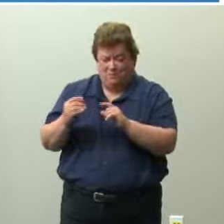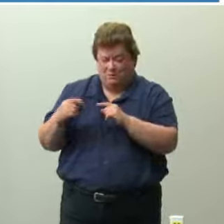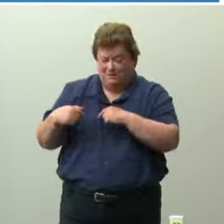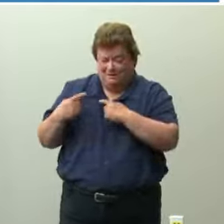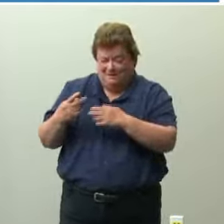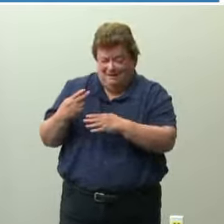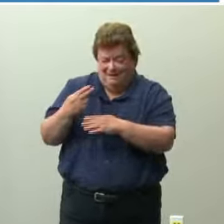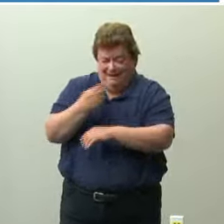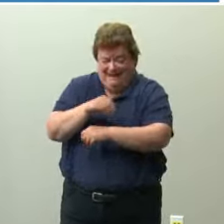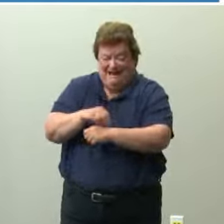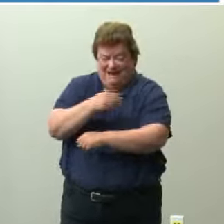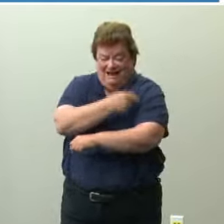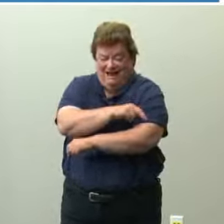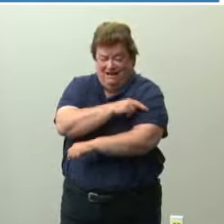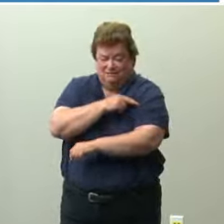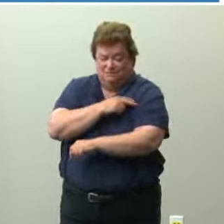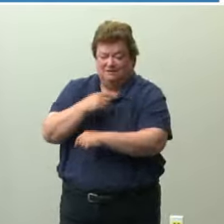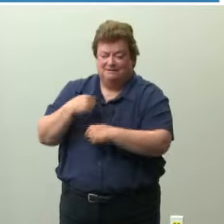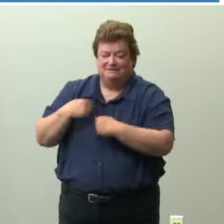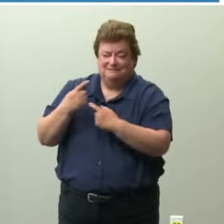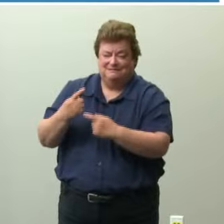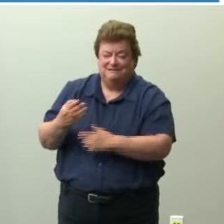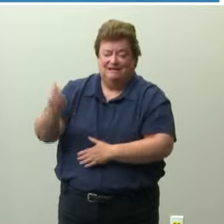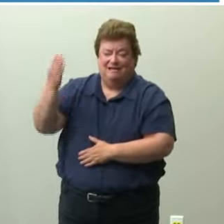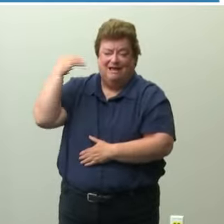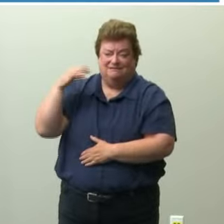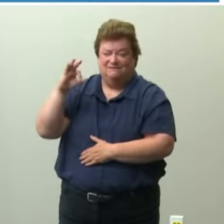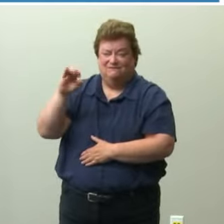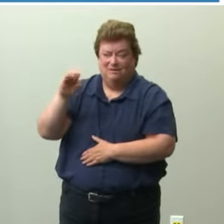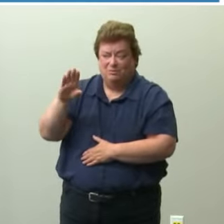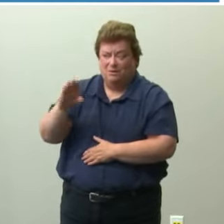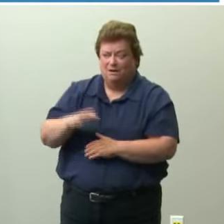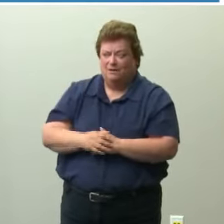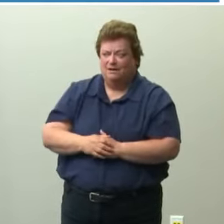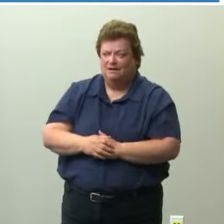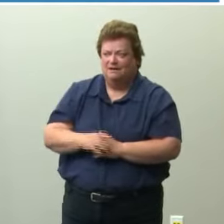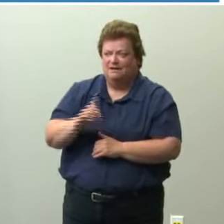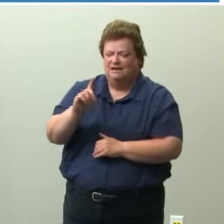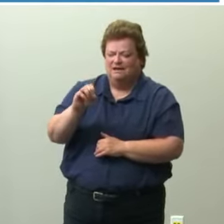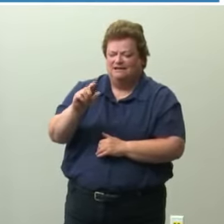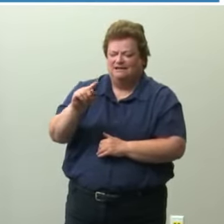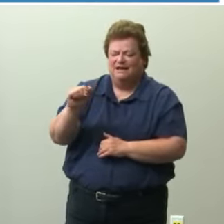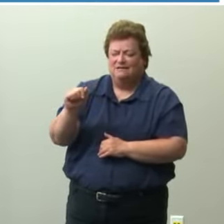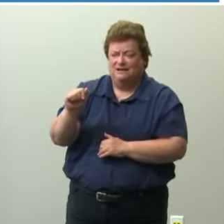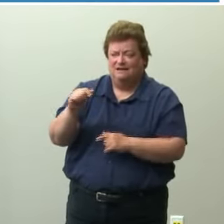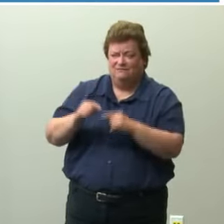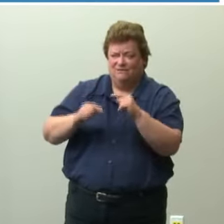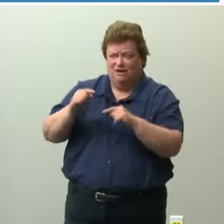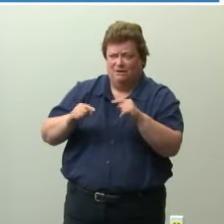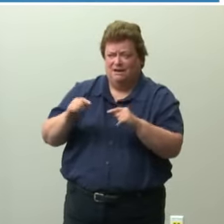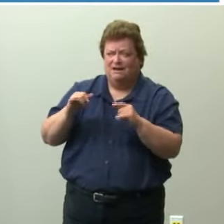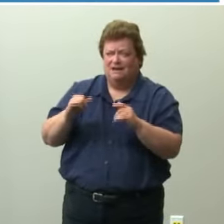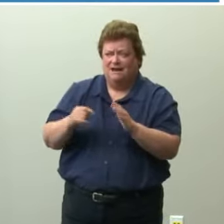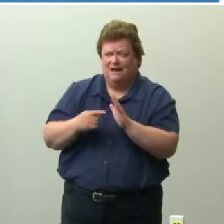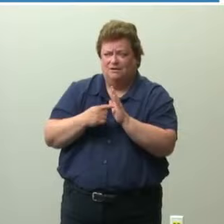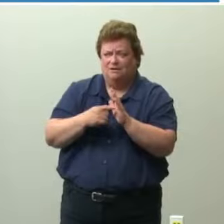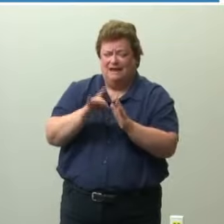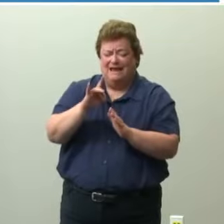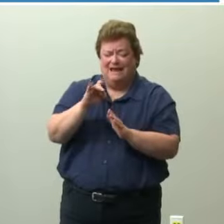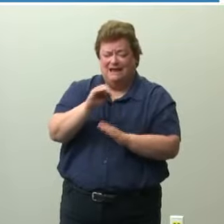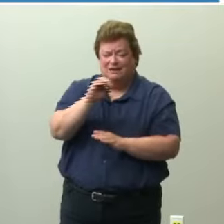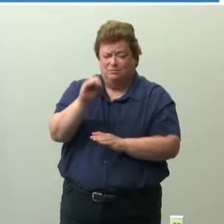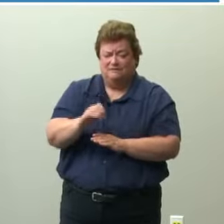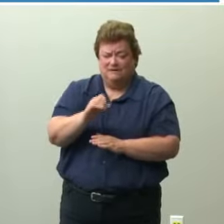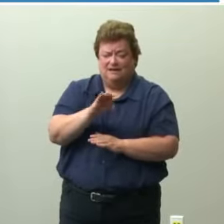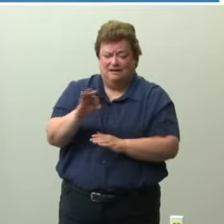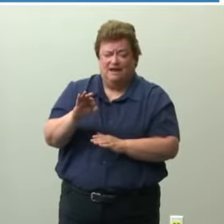hospitalized since back in last February. The Delta variant now represents more than 80% of the